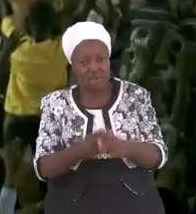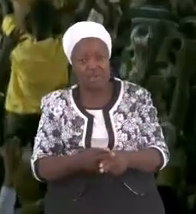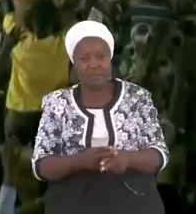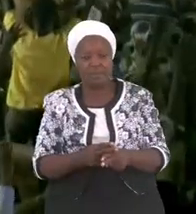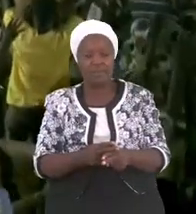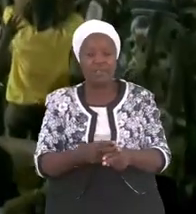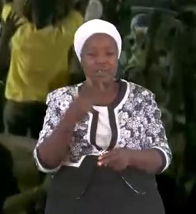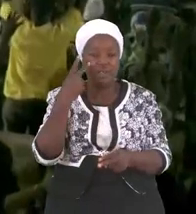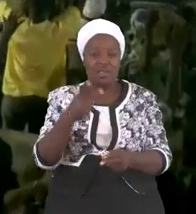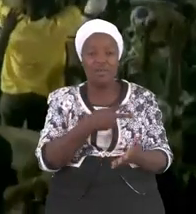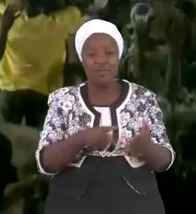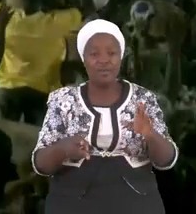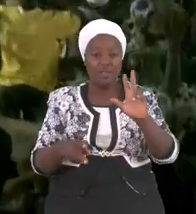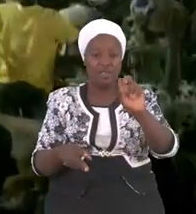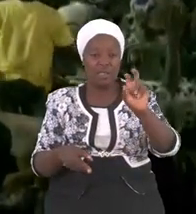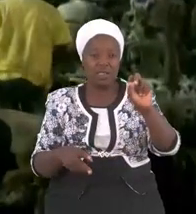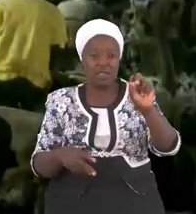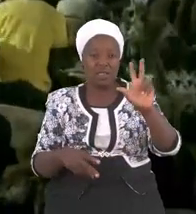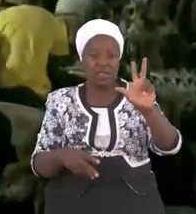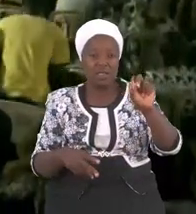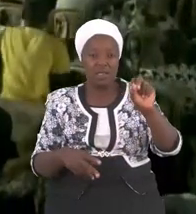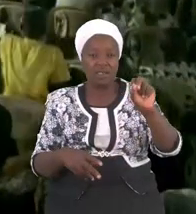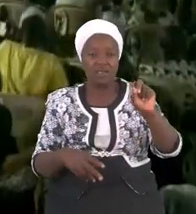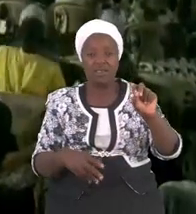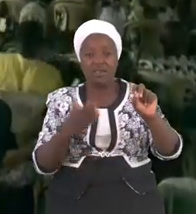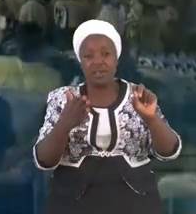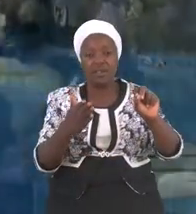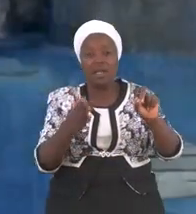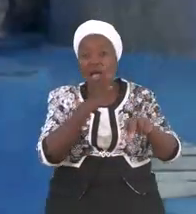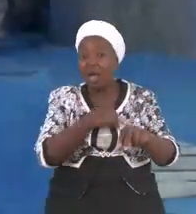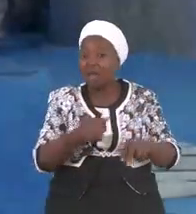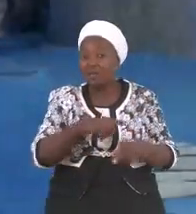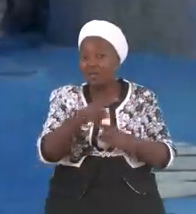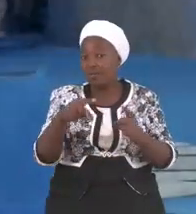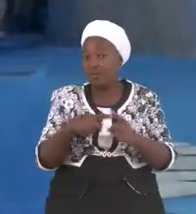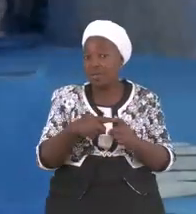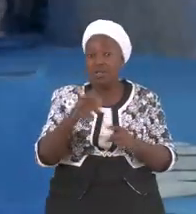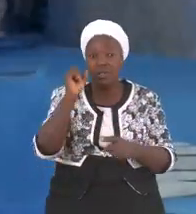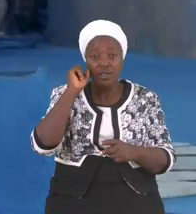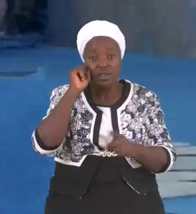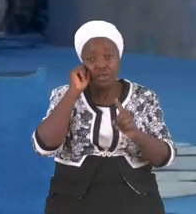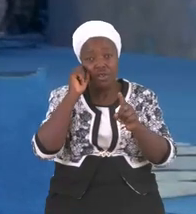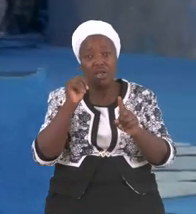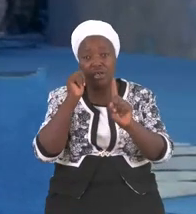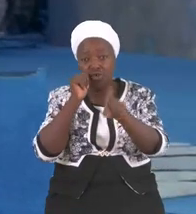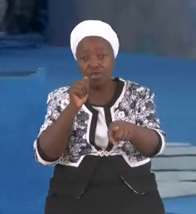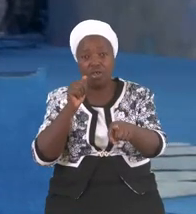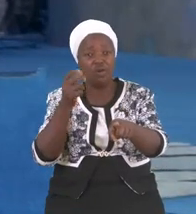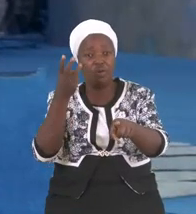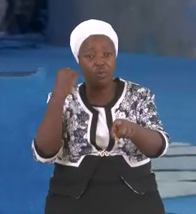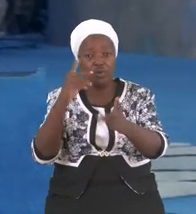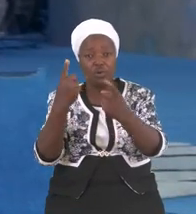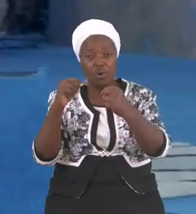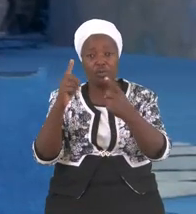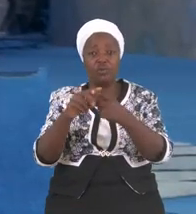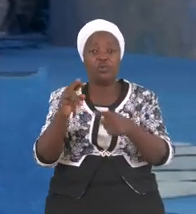at verse 30 there, in verse 30. And when she was come to her house, she